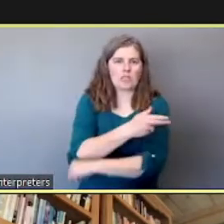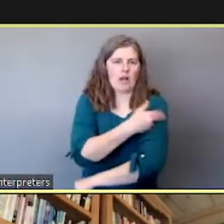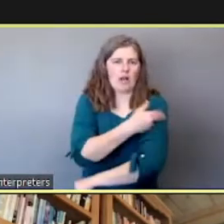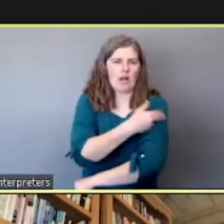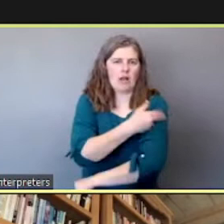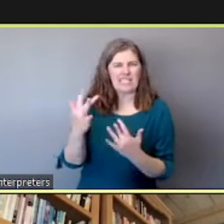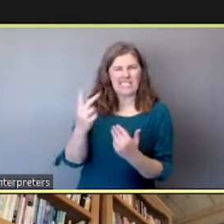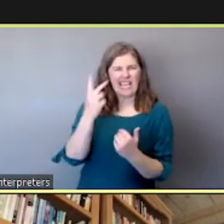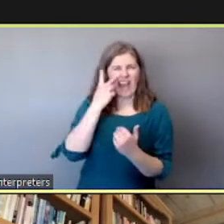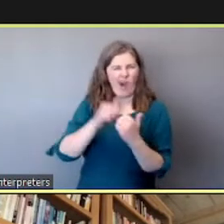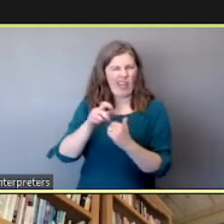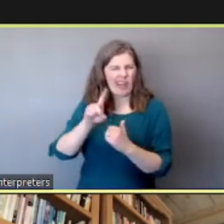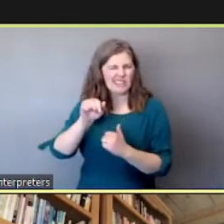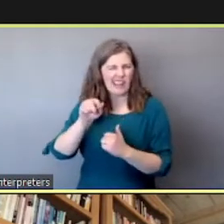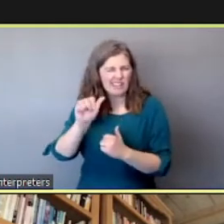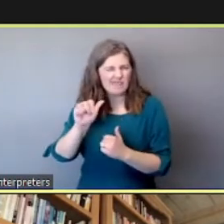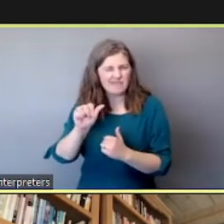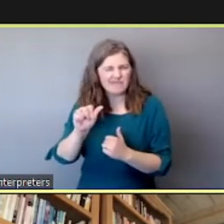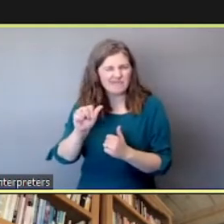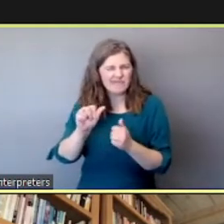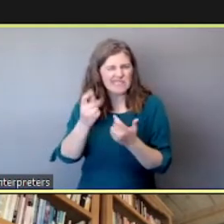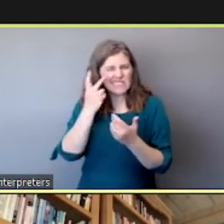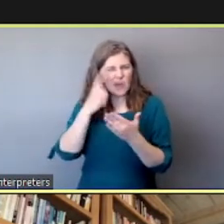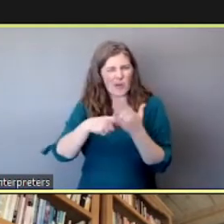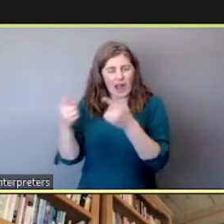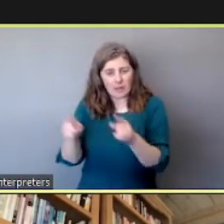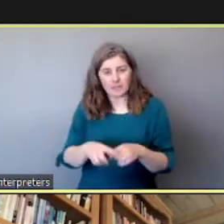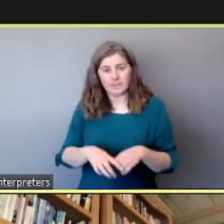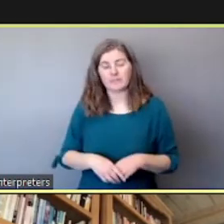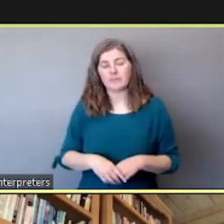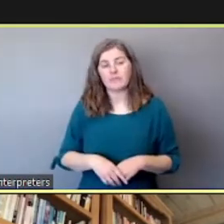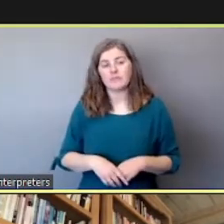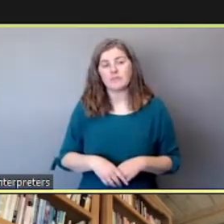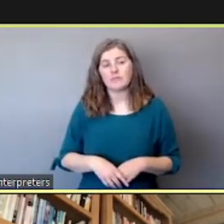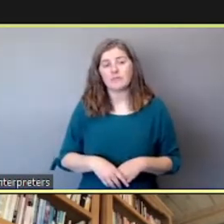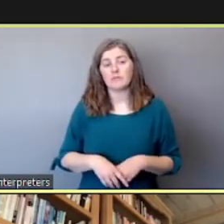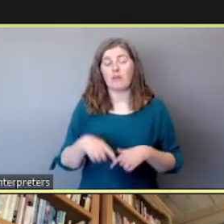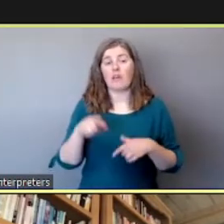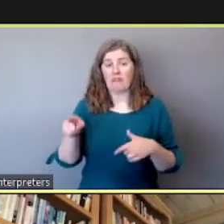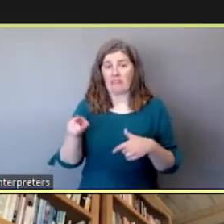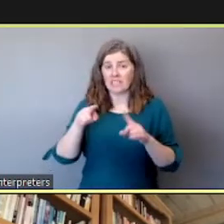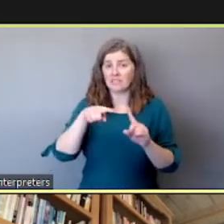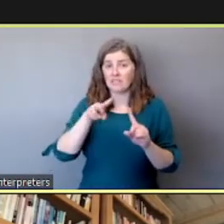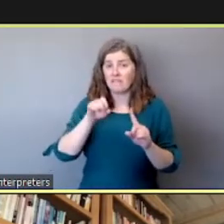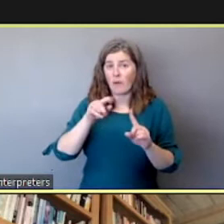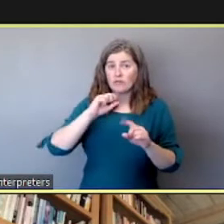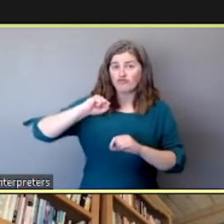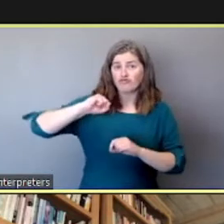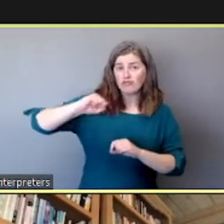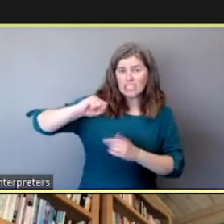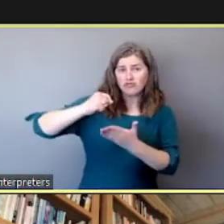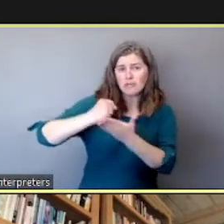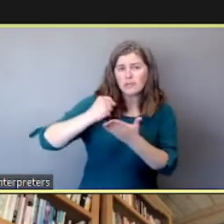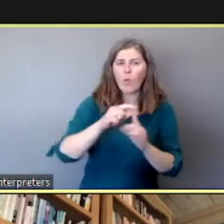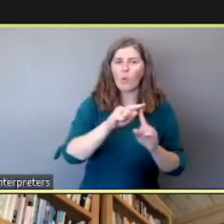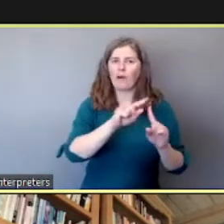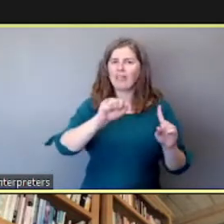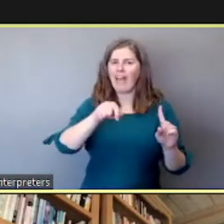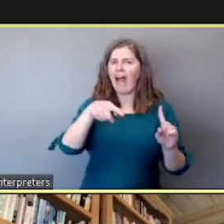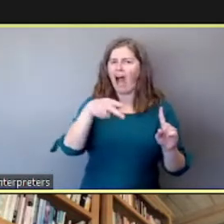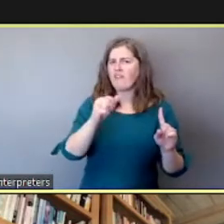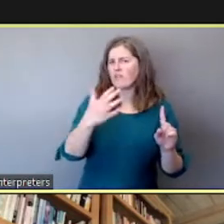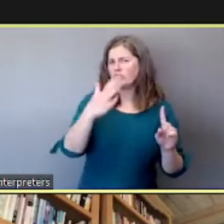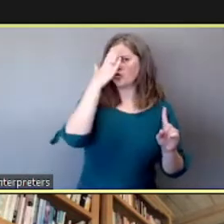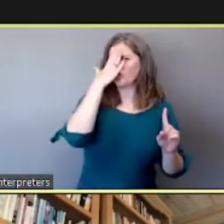how that data pans out. Are these variants resistant to treatment? With Alpha, we knew well in